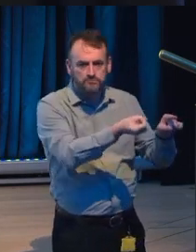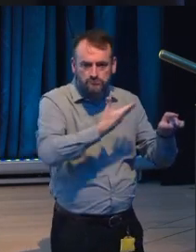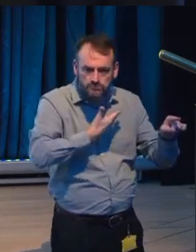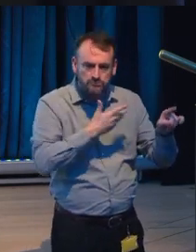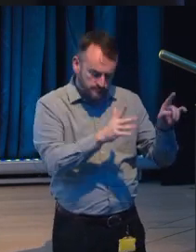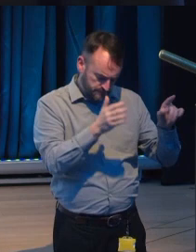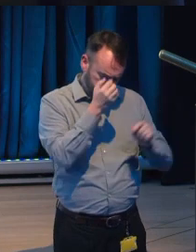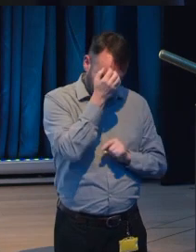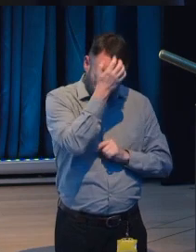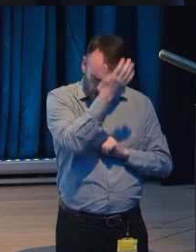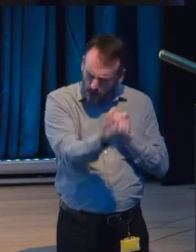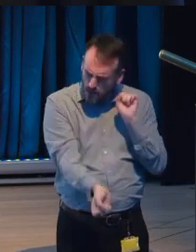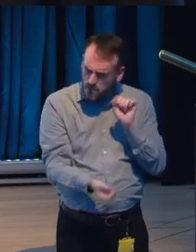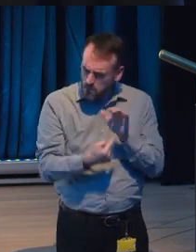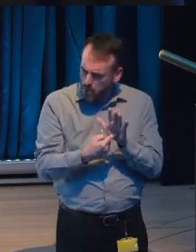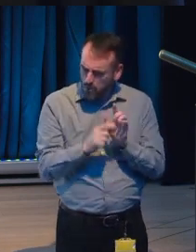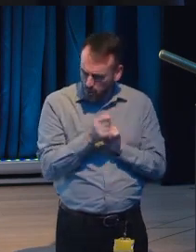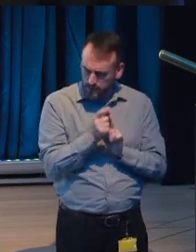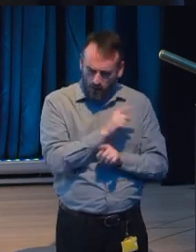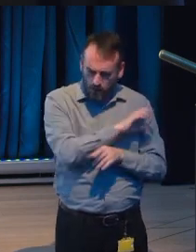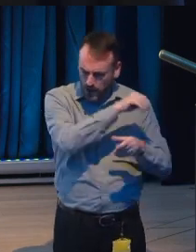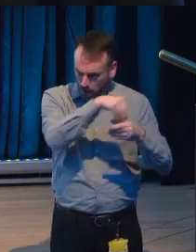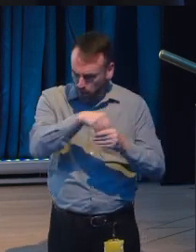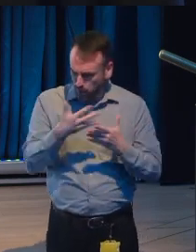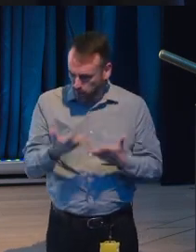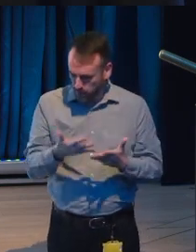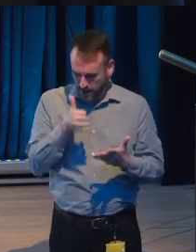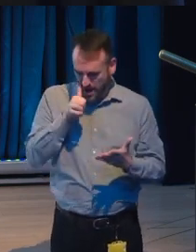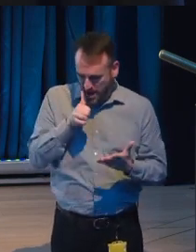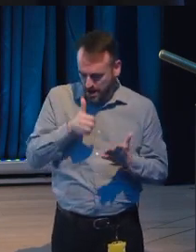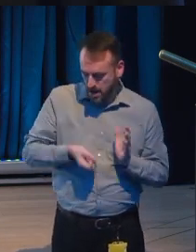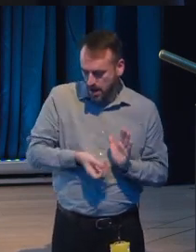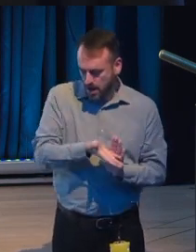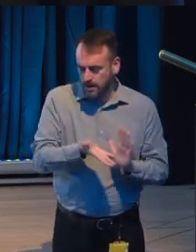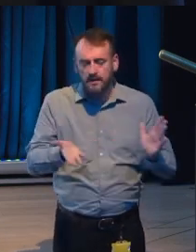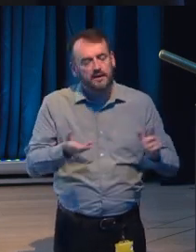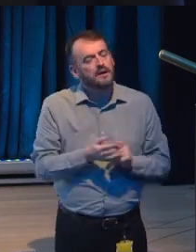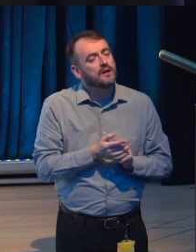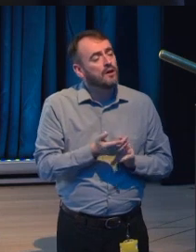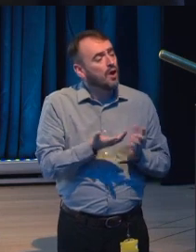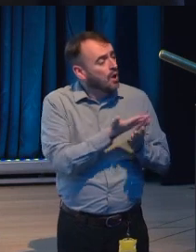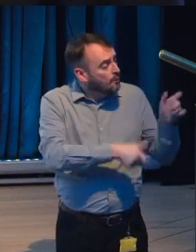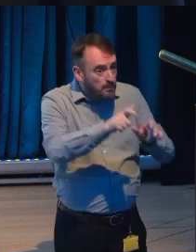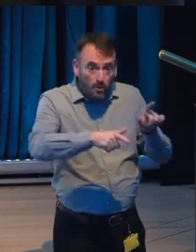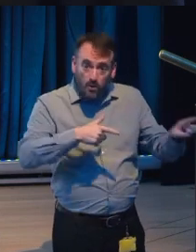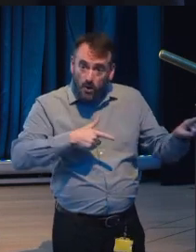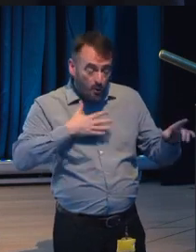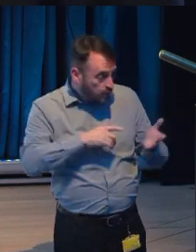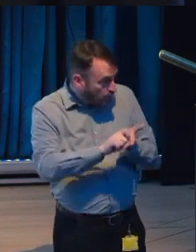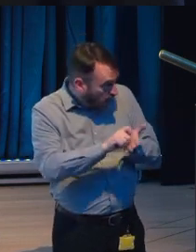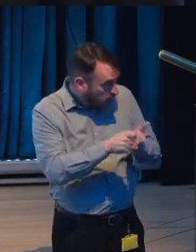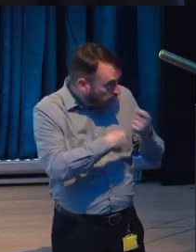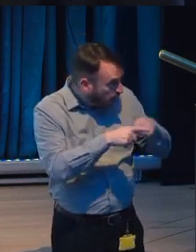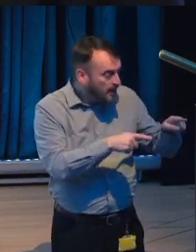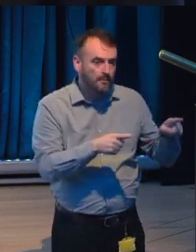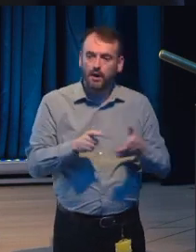point to address, so I'm sneaking it in here, basically. So lots of people want to be writers, and there aren't many writing jobs around.